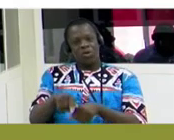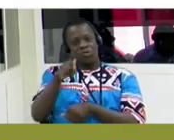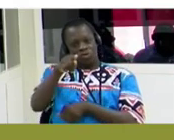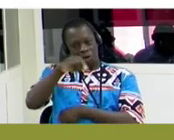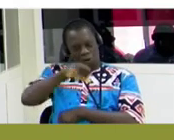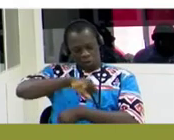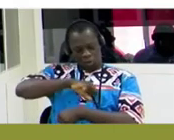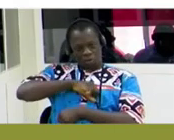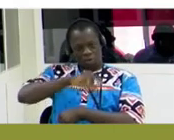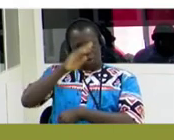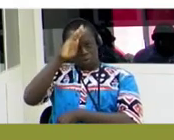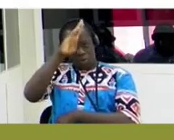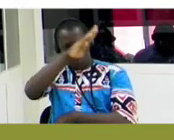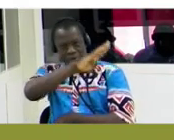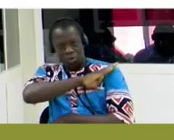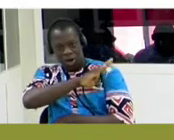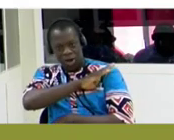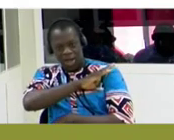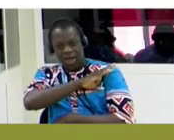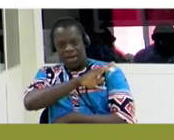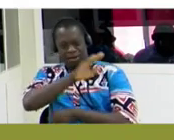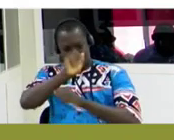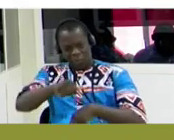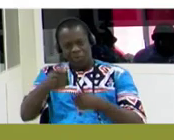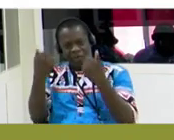own brothers would be fighting against you.